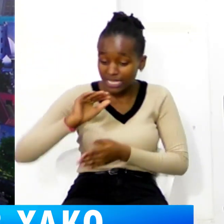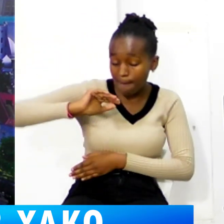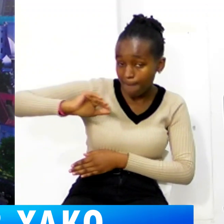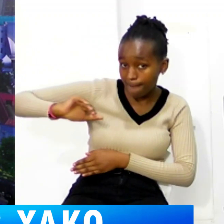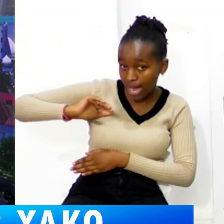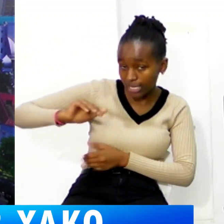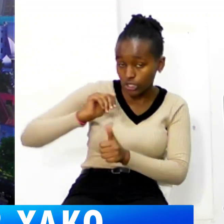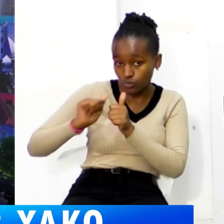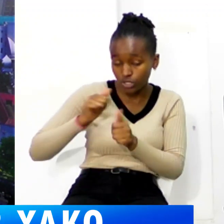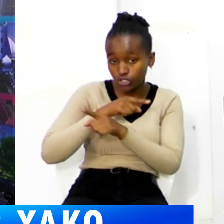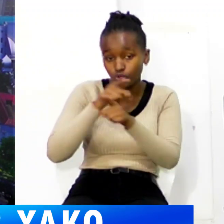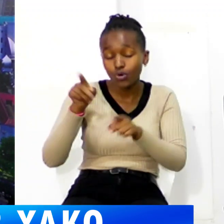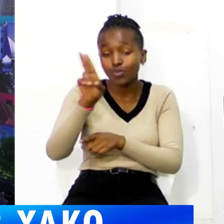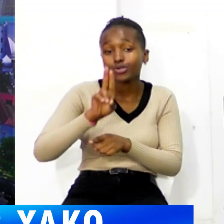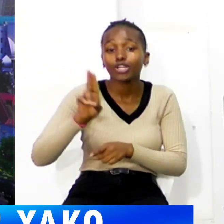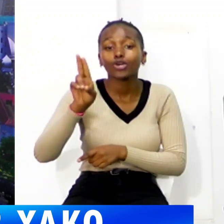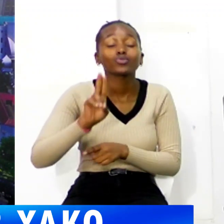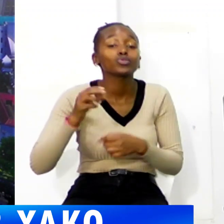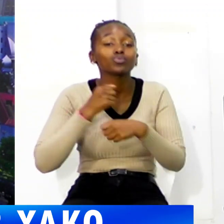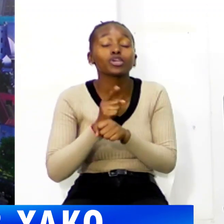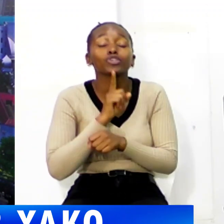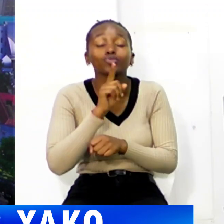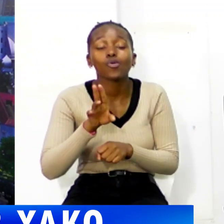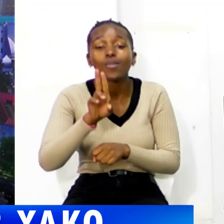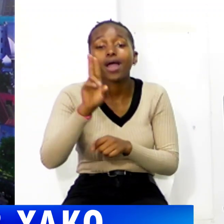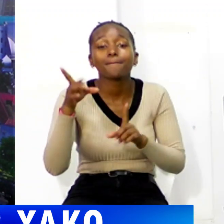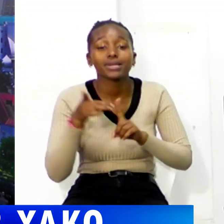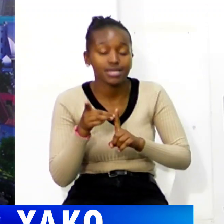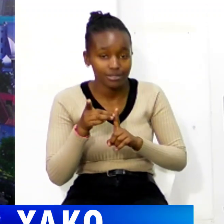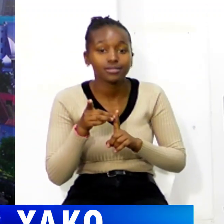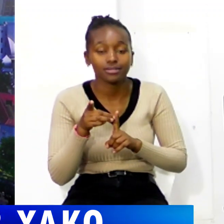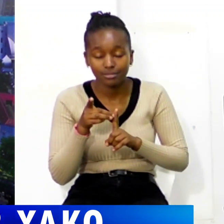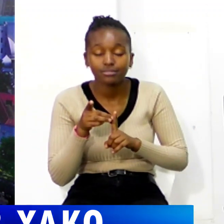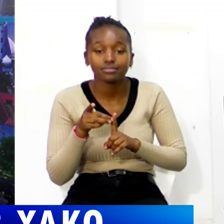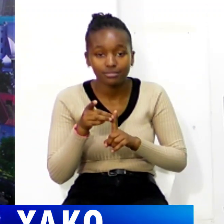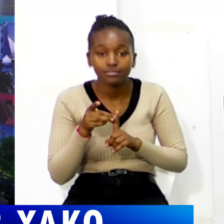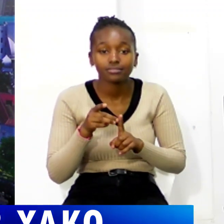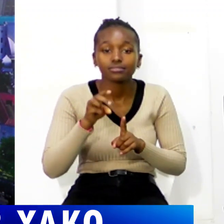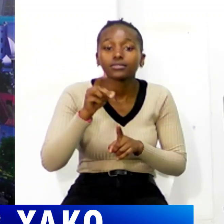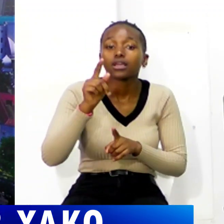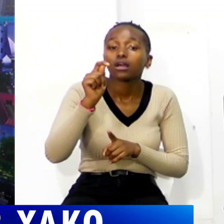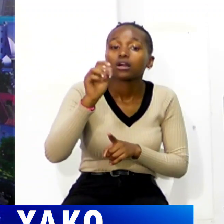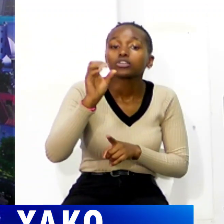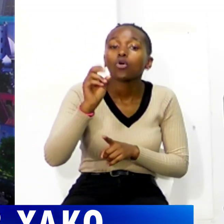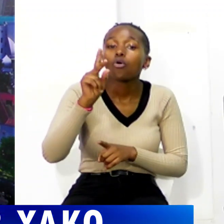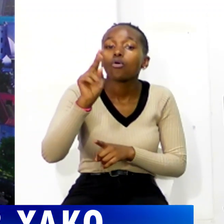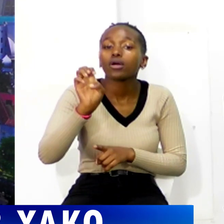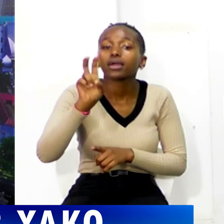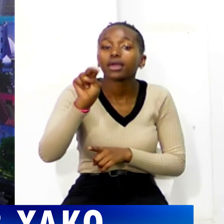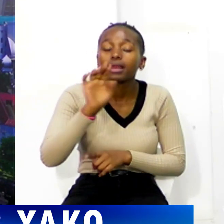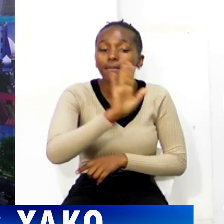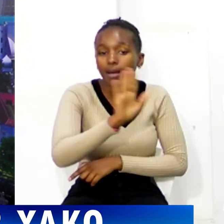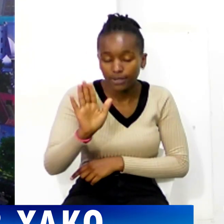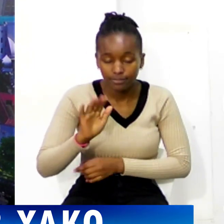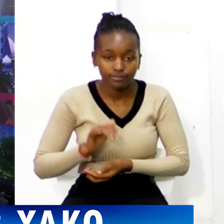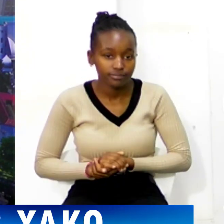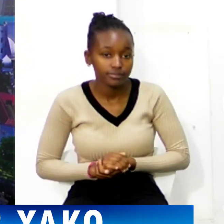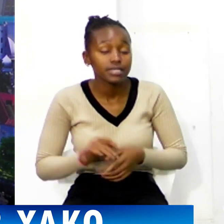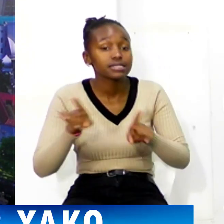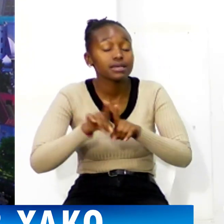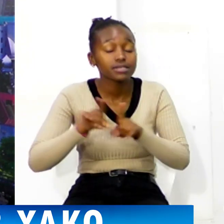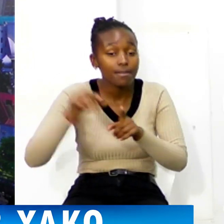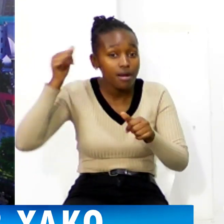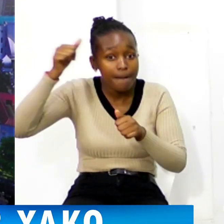some days to make sure that your meter number is updated. The update